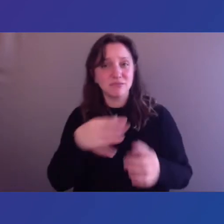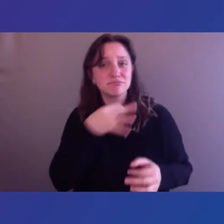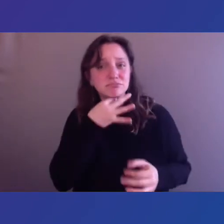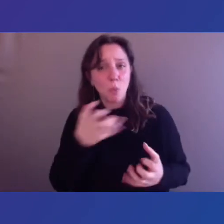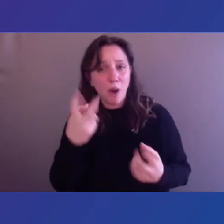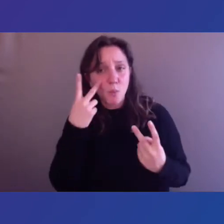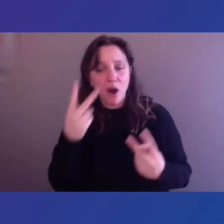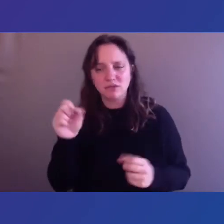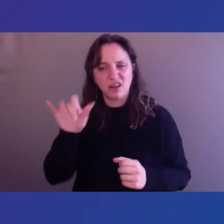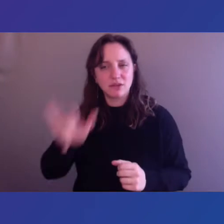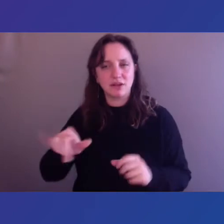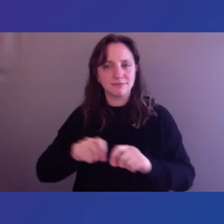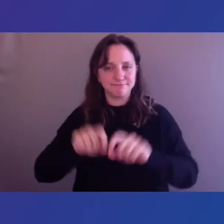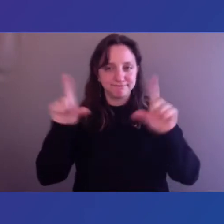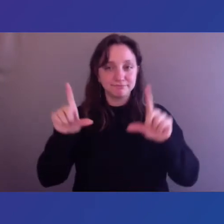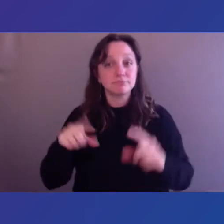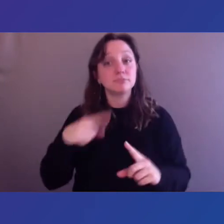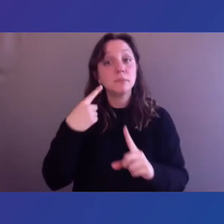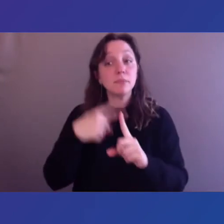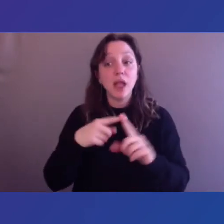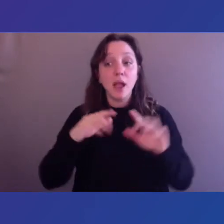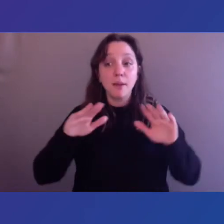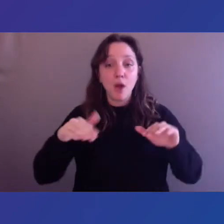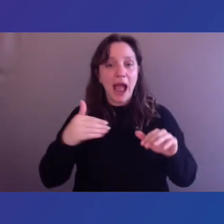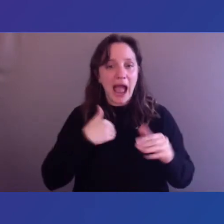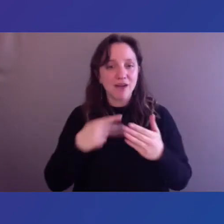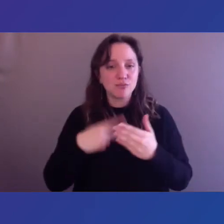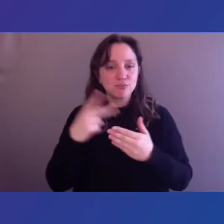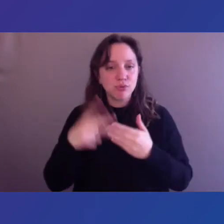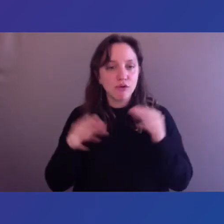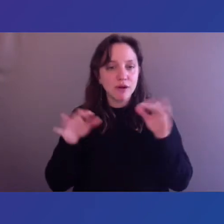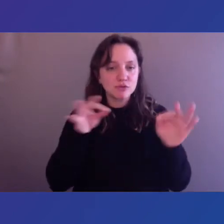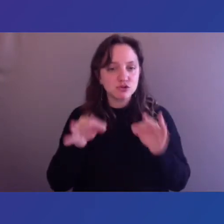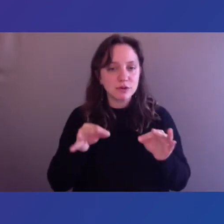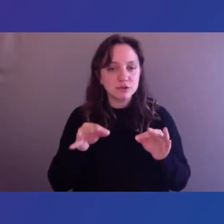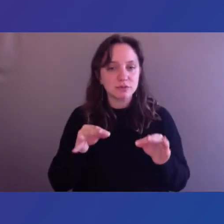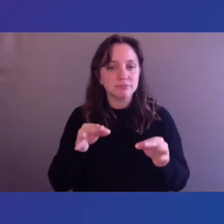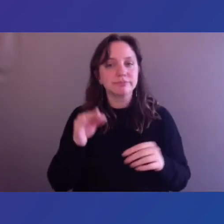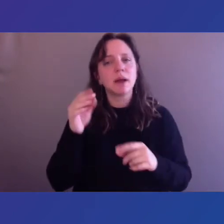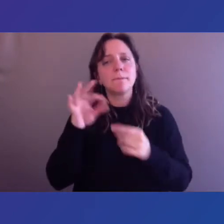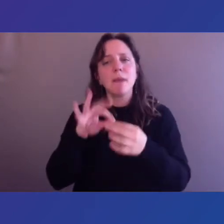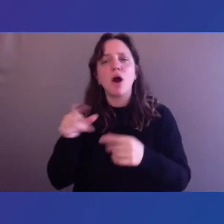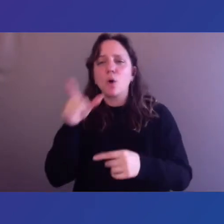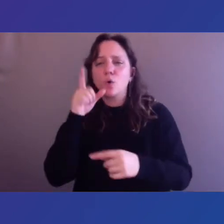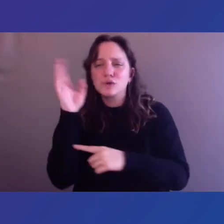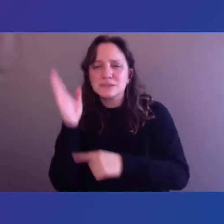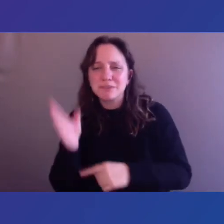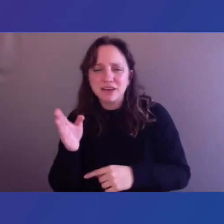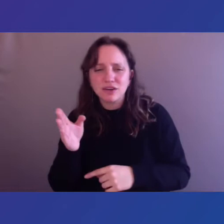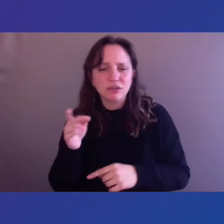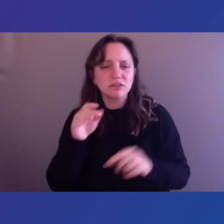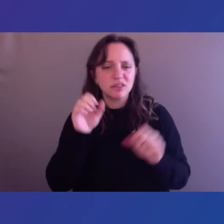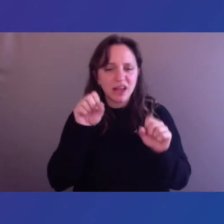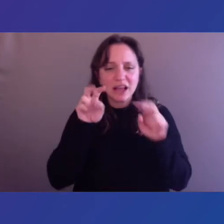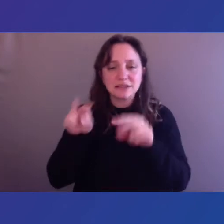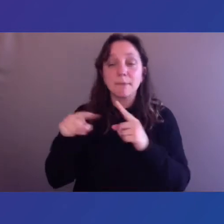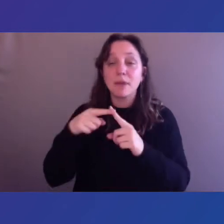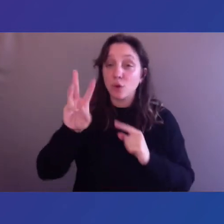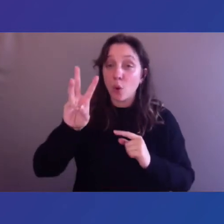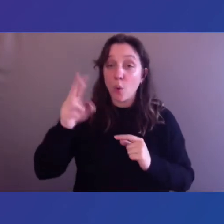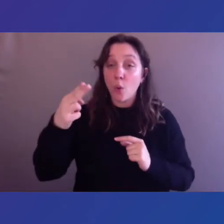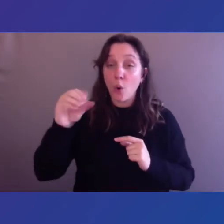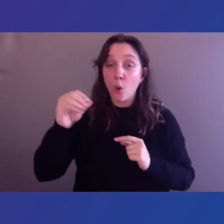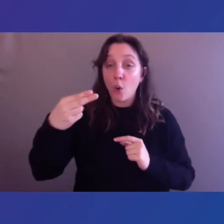also posted below in the program description, as well as under the speakers module on the left side of your Whova web